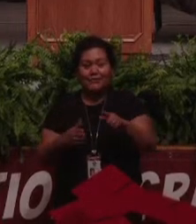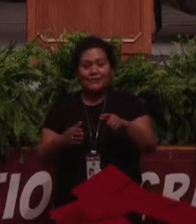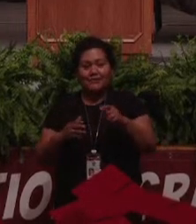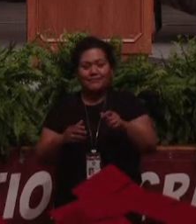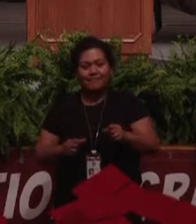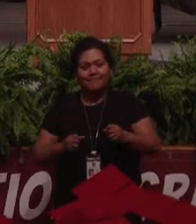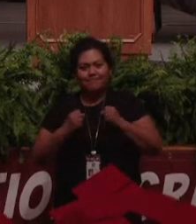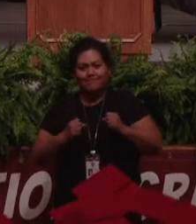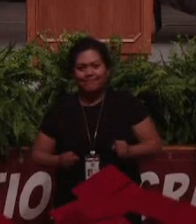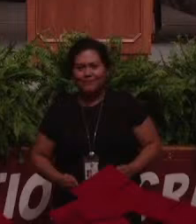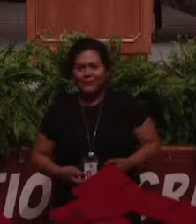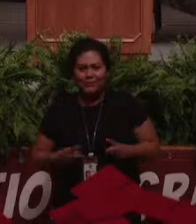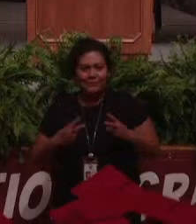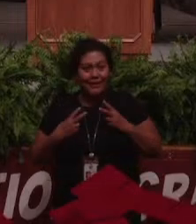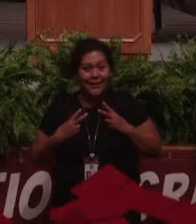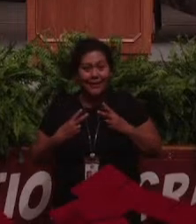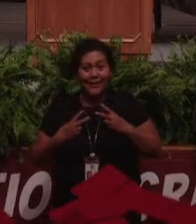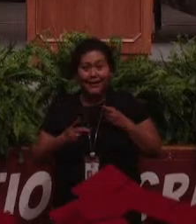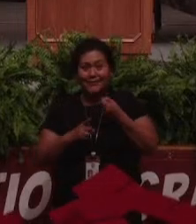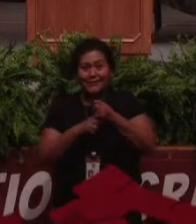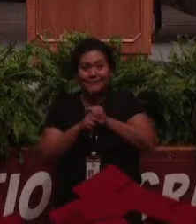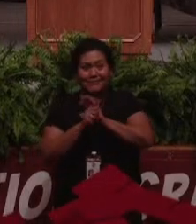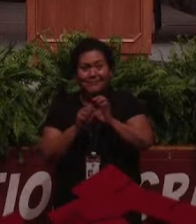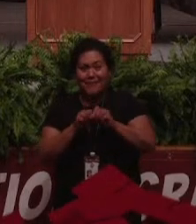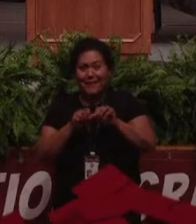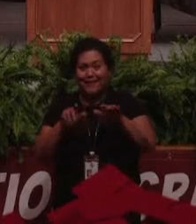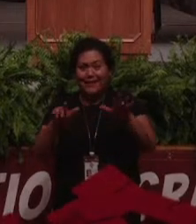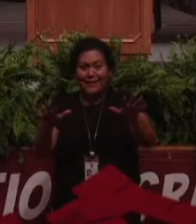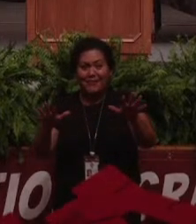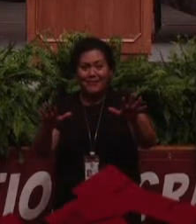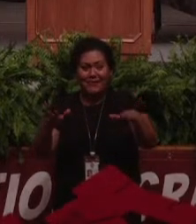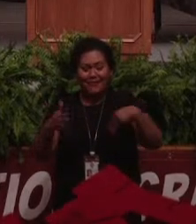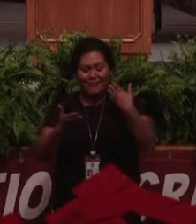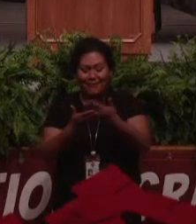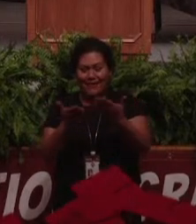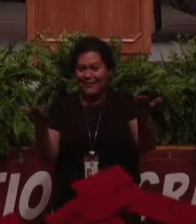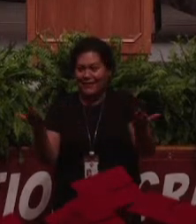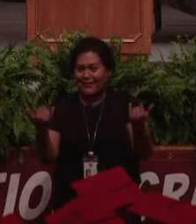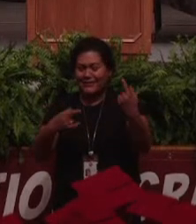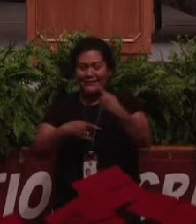can I get an amen, and overcame all obstacles to accomplish your goals.